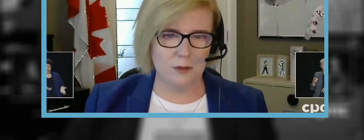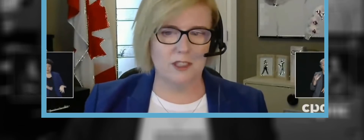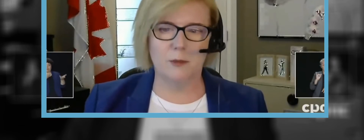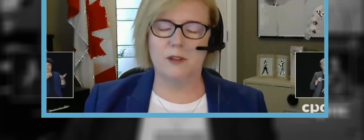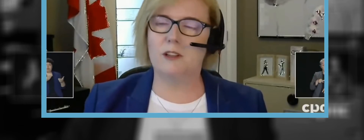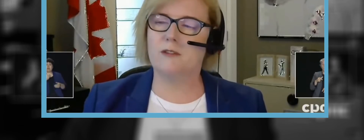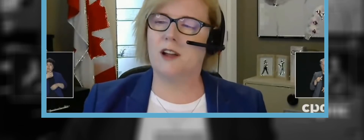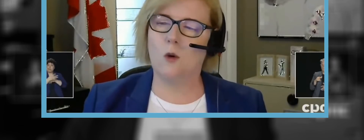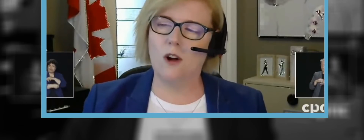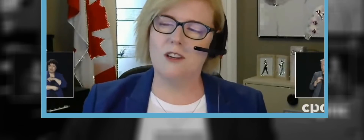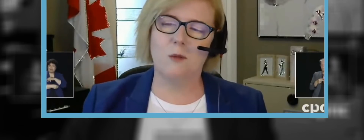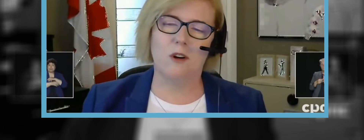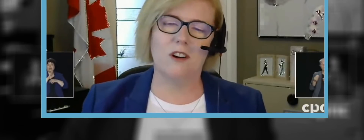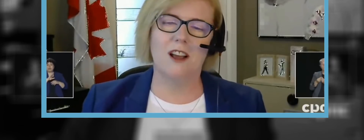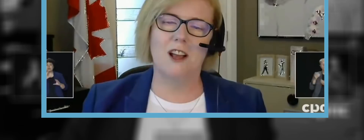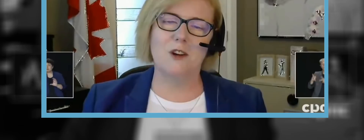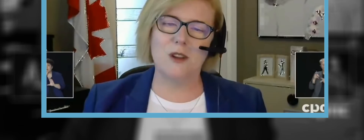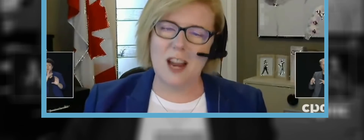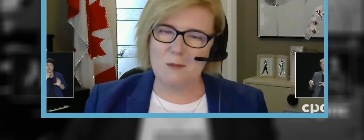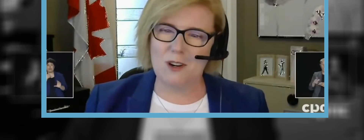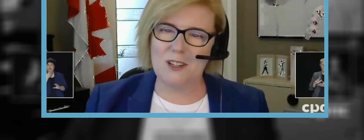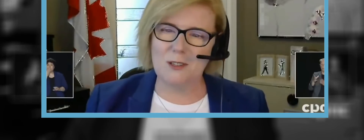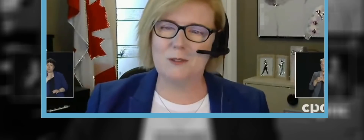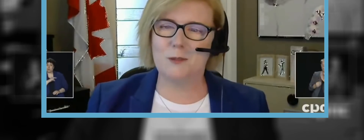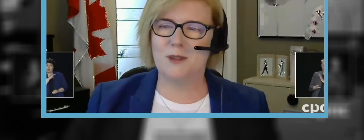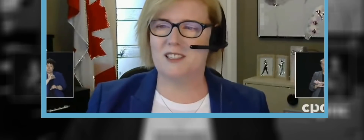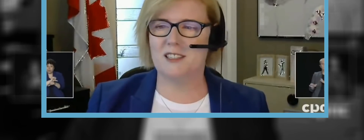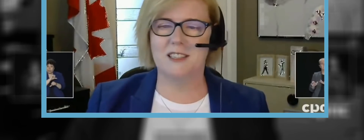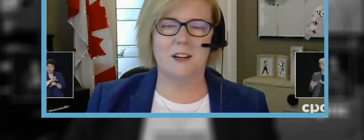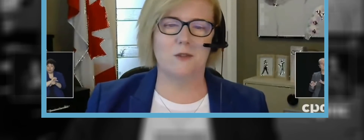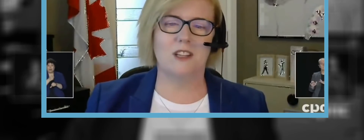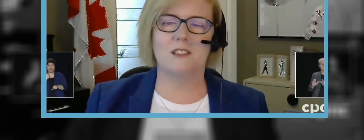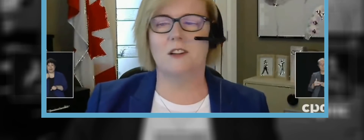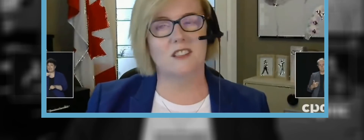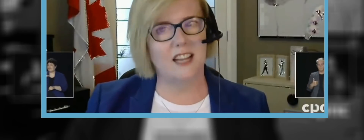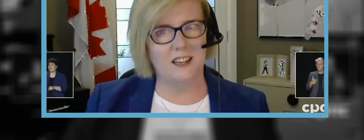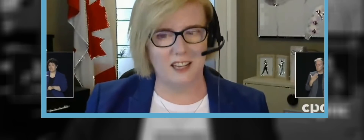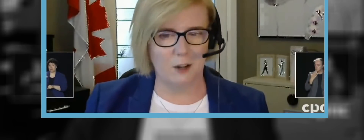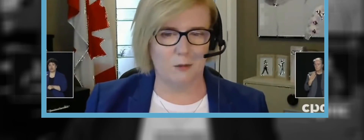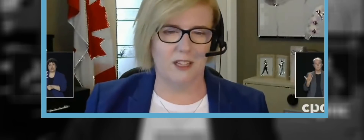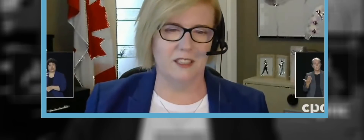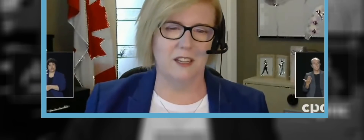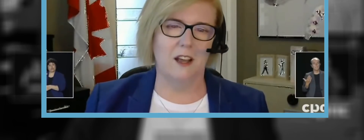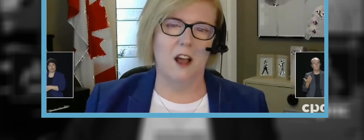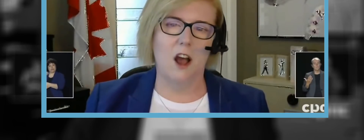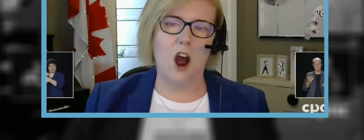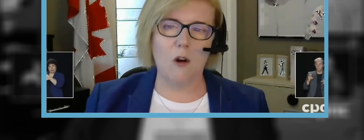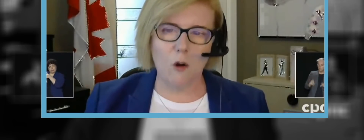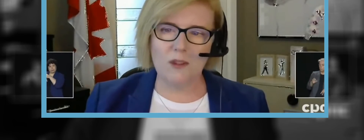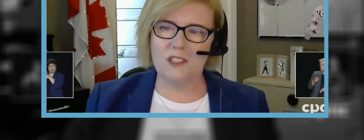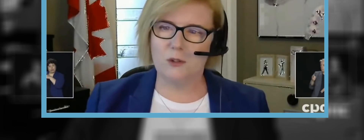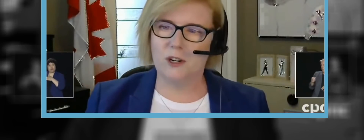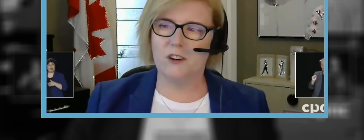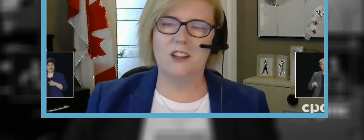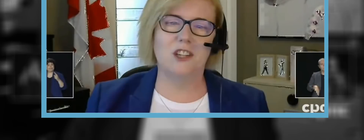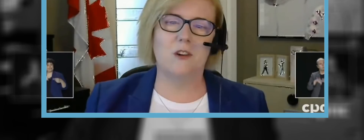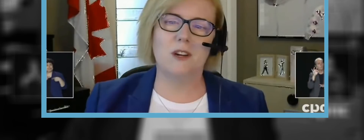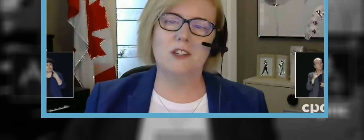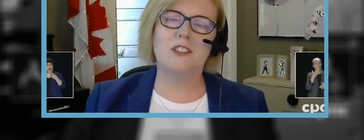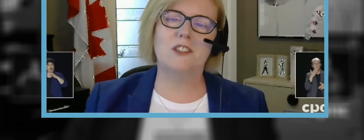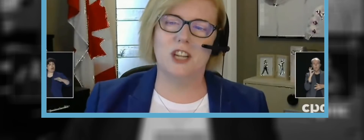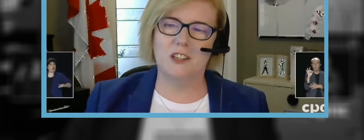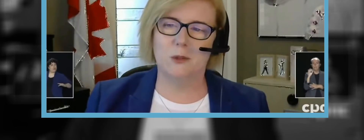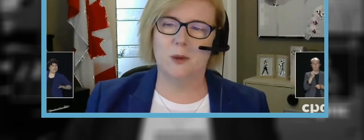help persons with disabilities find quality work, create more inclusive spaces, and address longstanding inequities. Our hope is to trigger